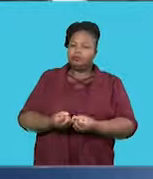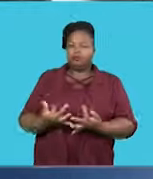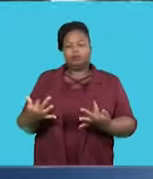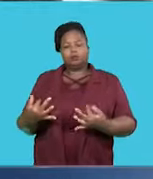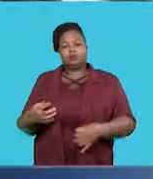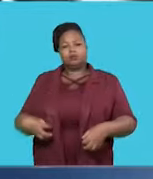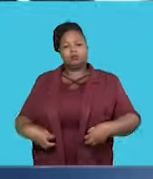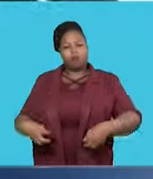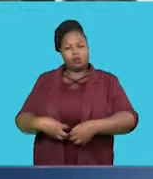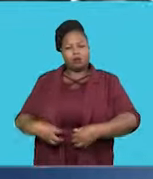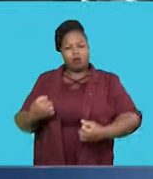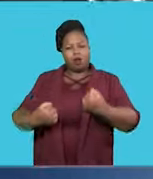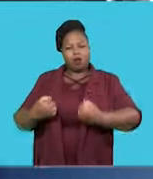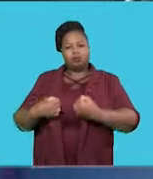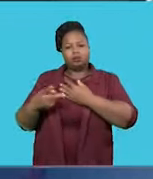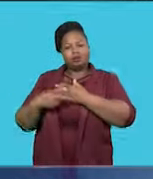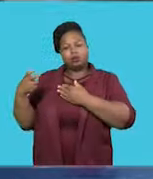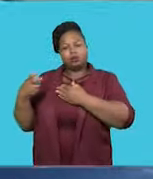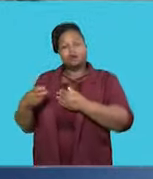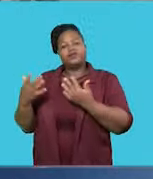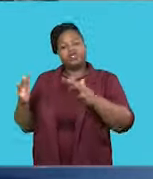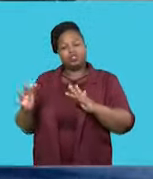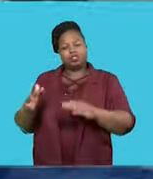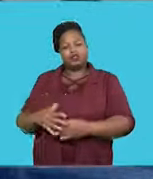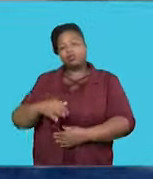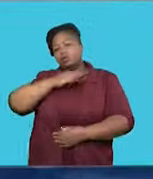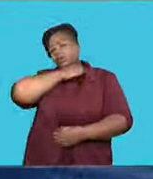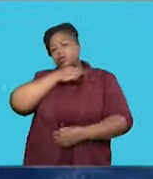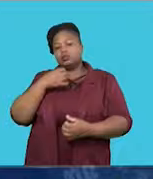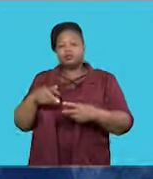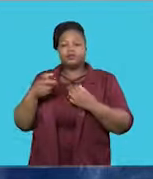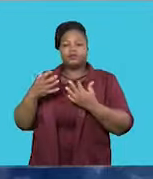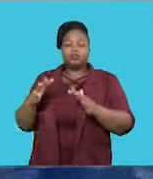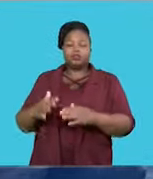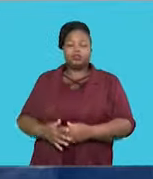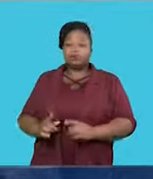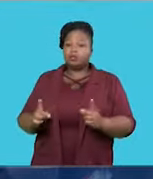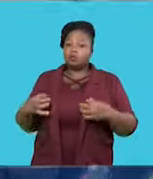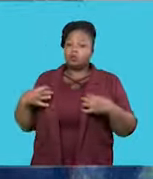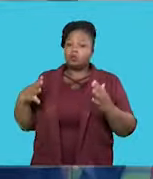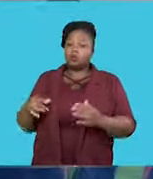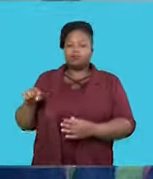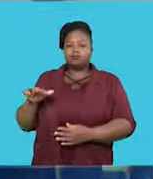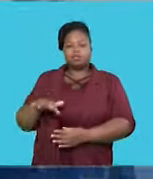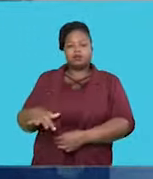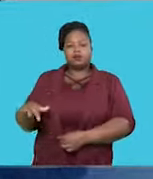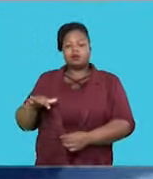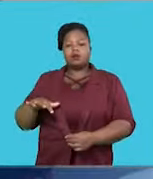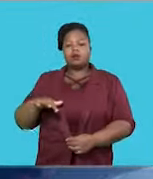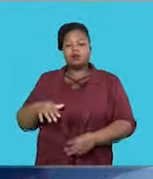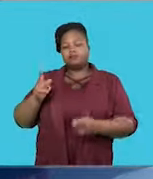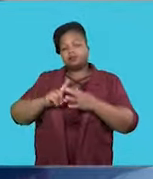vehicle parts which were removed from stolen vehicles, stolen and hijacked vehicles. But umnikazi walendawo